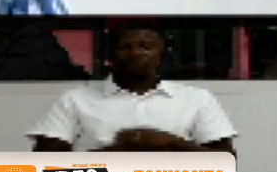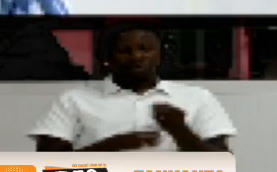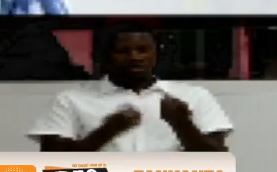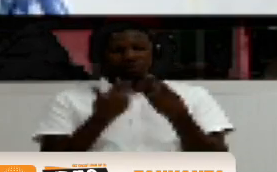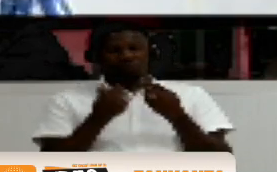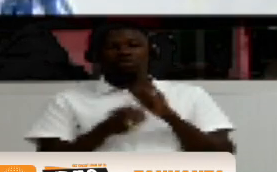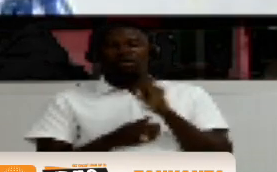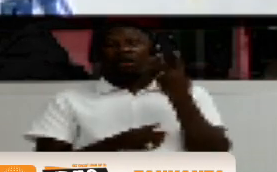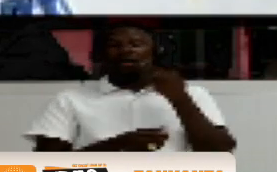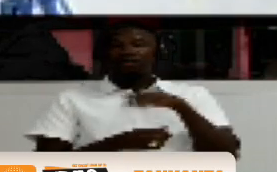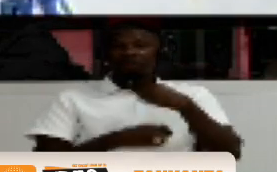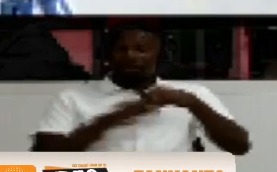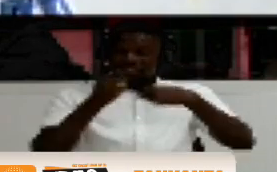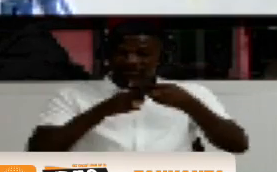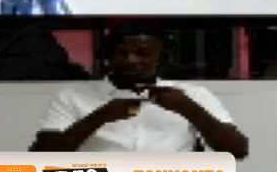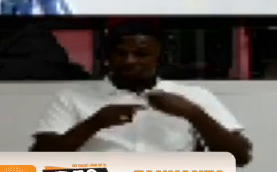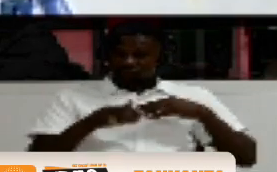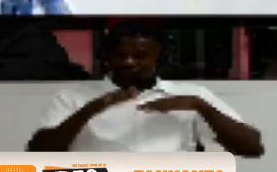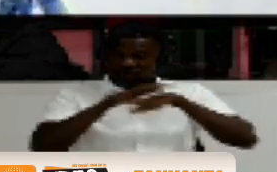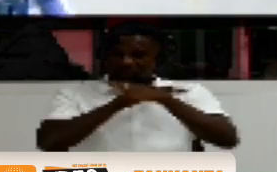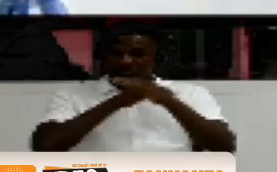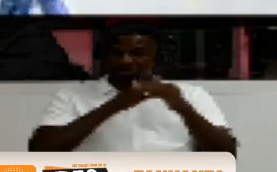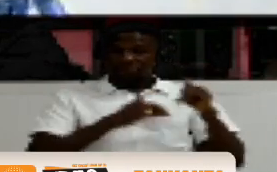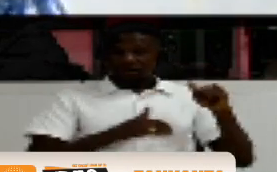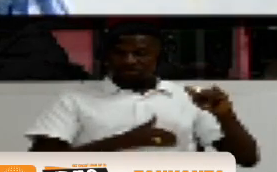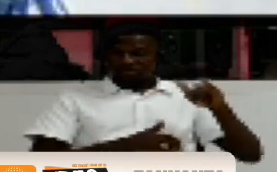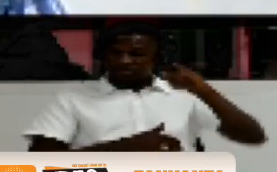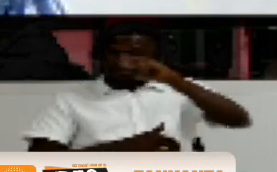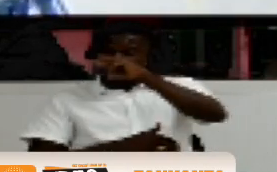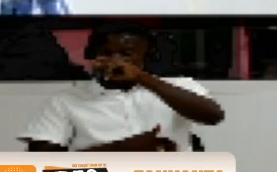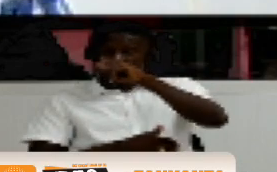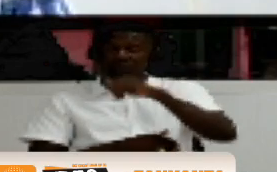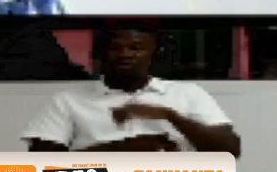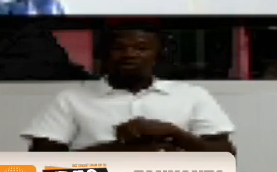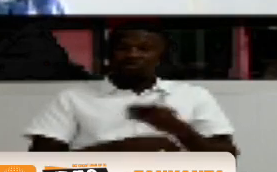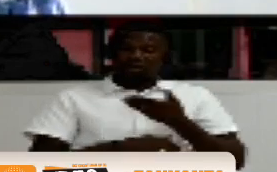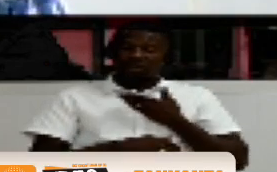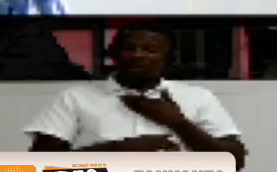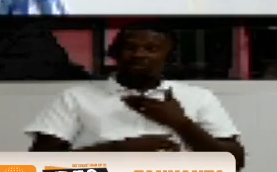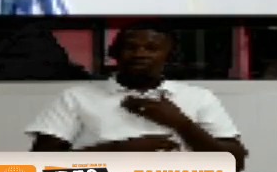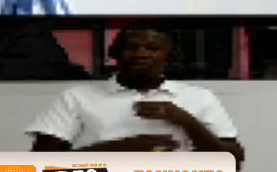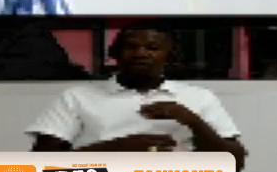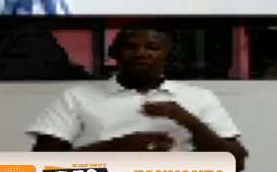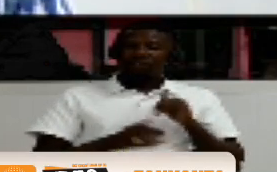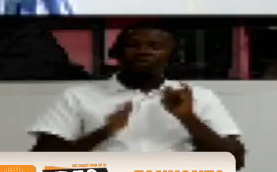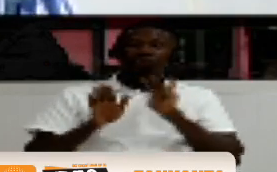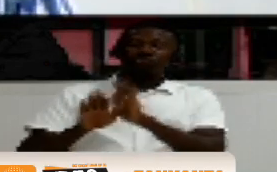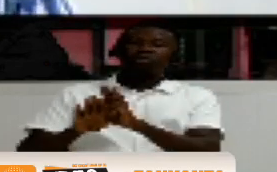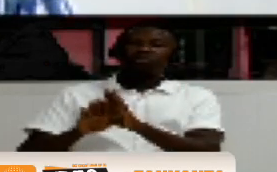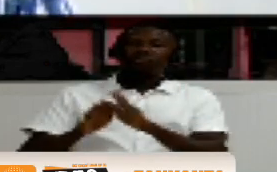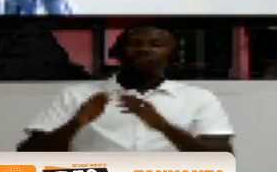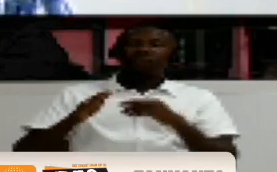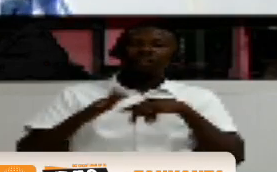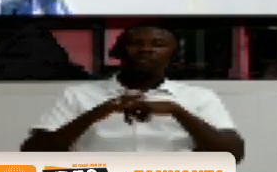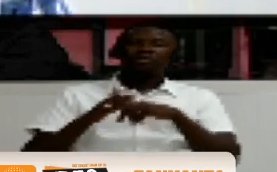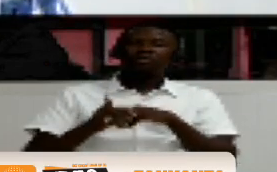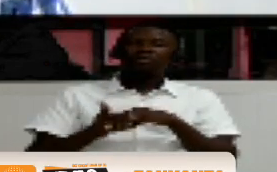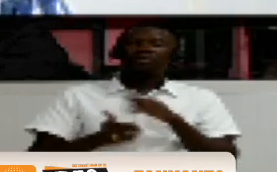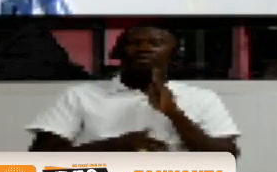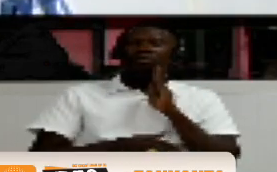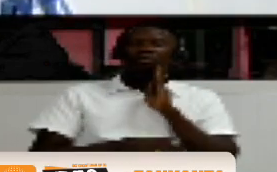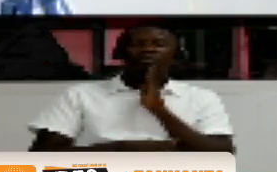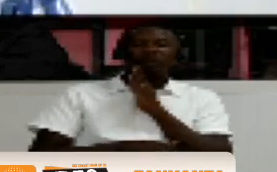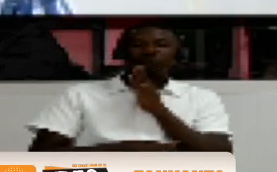After we boarded the flight, because we had a transit in Belgium, There too,